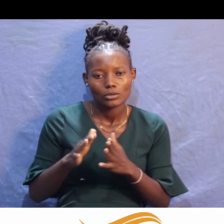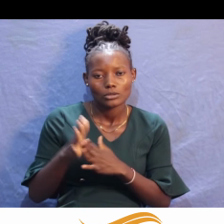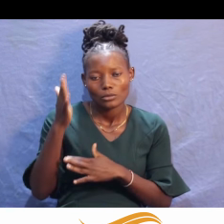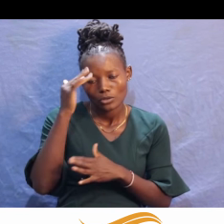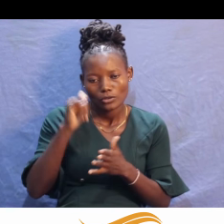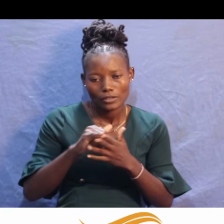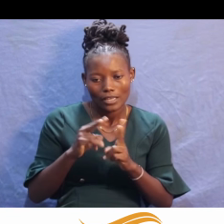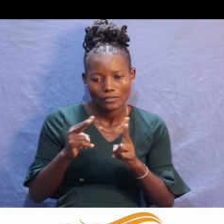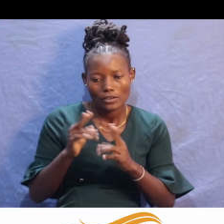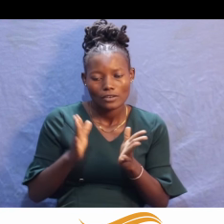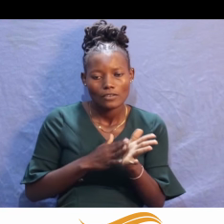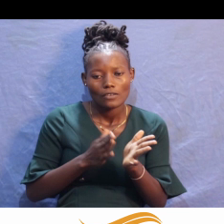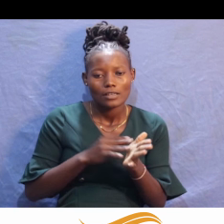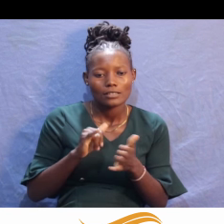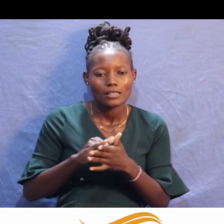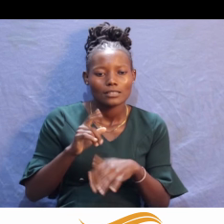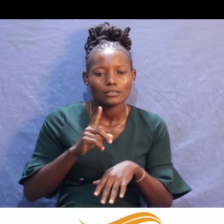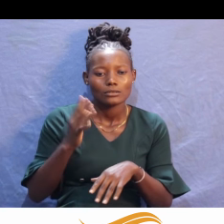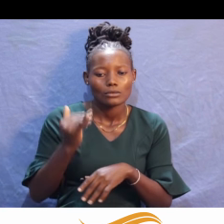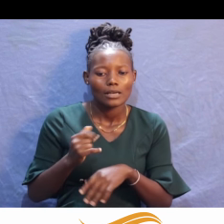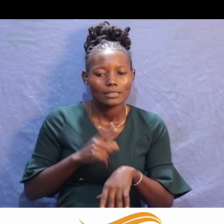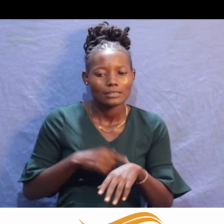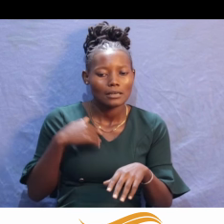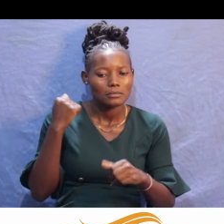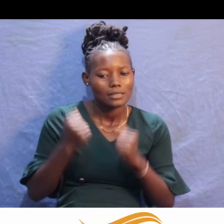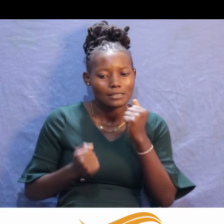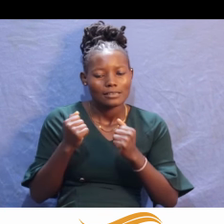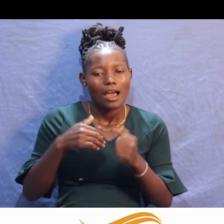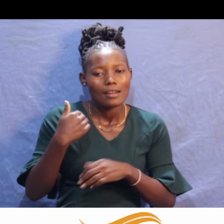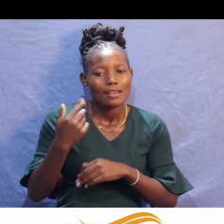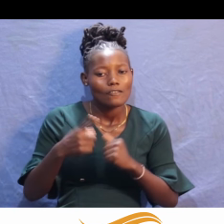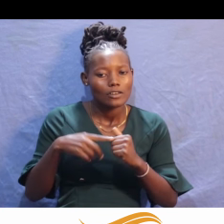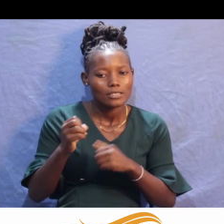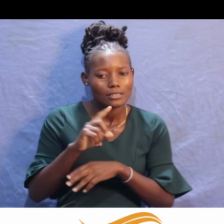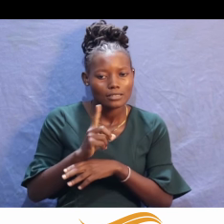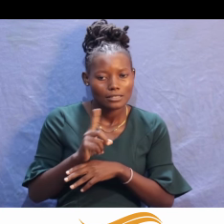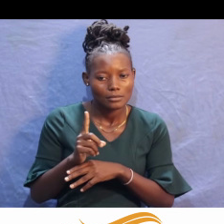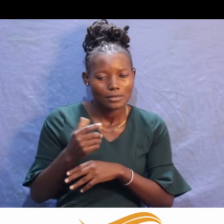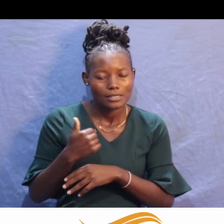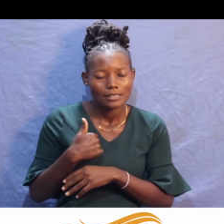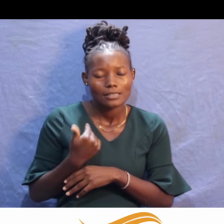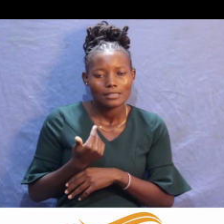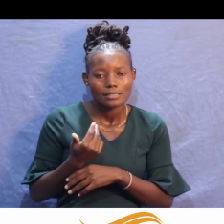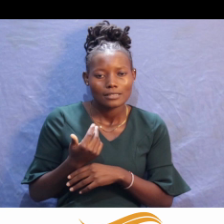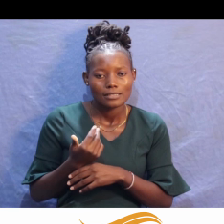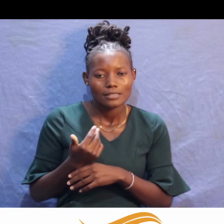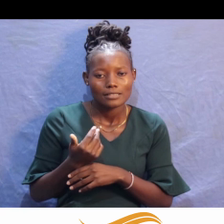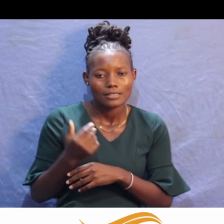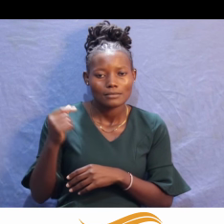quickly. That's why during my marathon running, every 60 minutes, I replenish my glycogen with